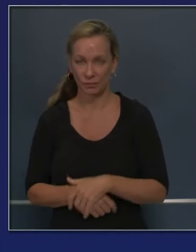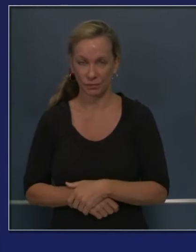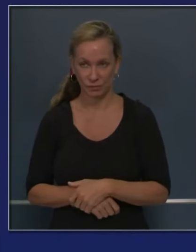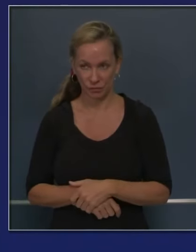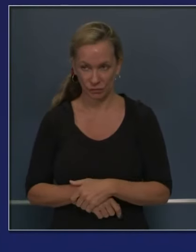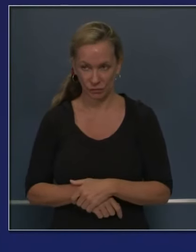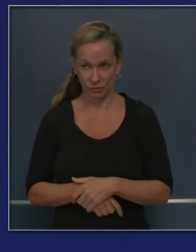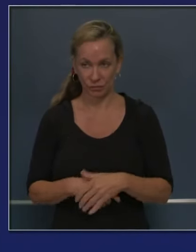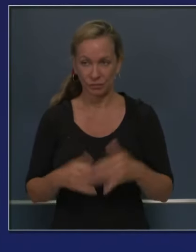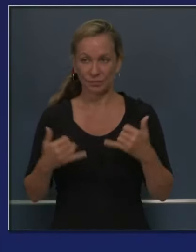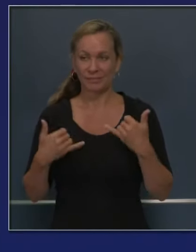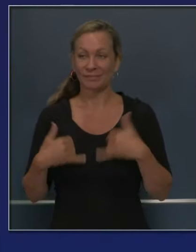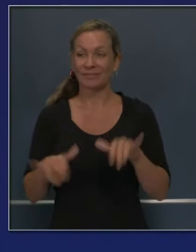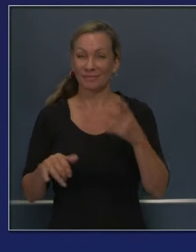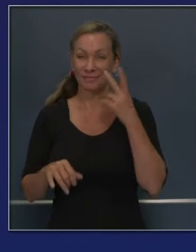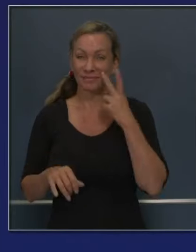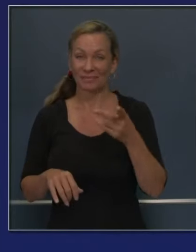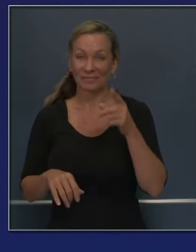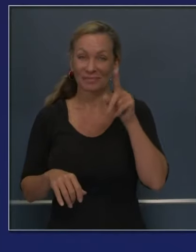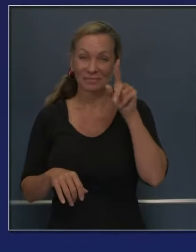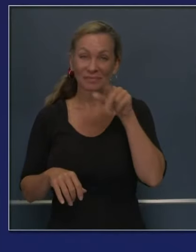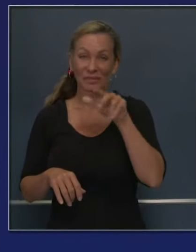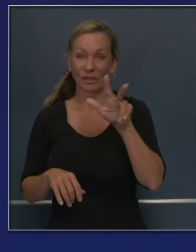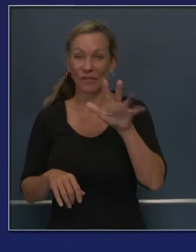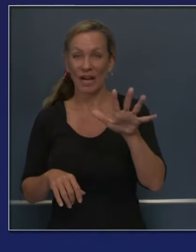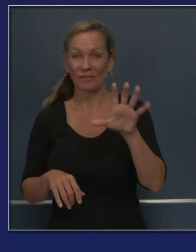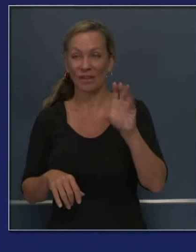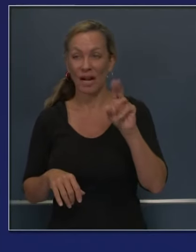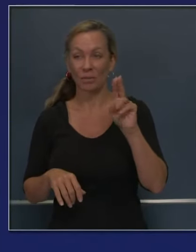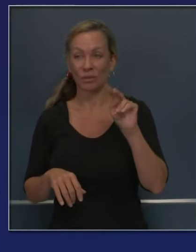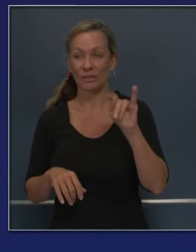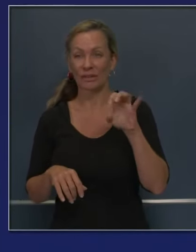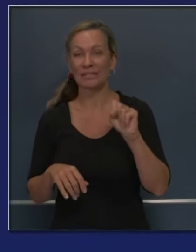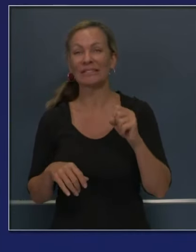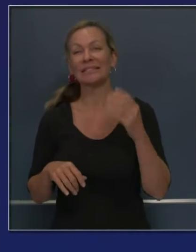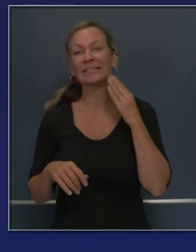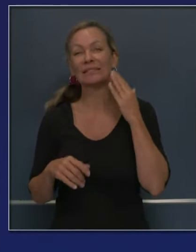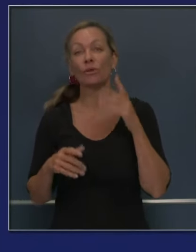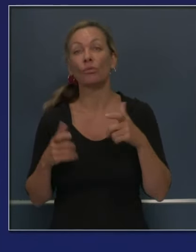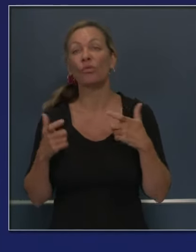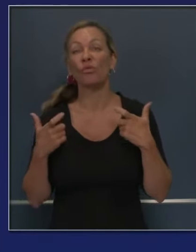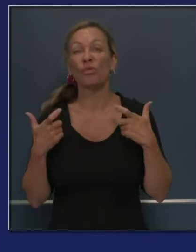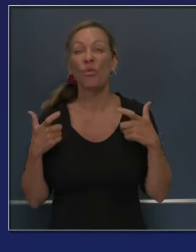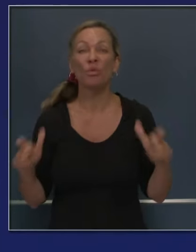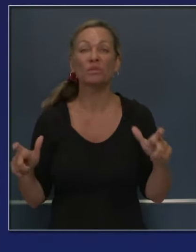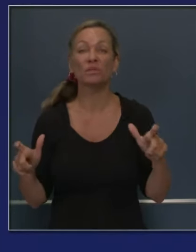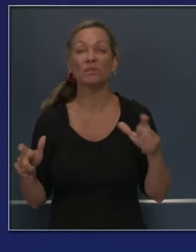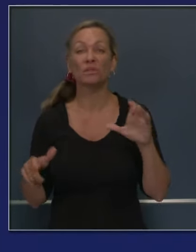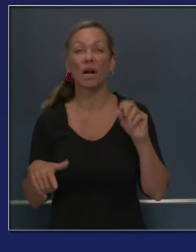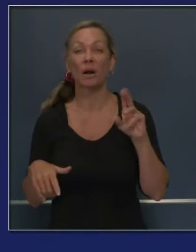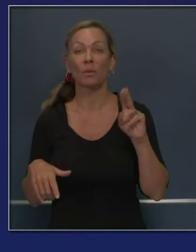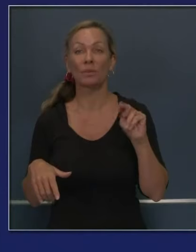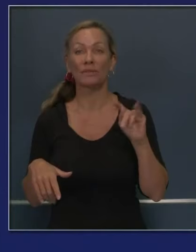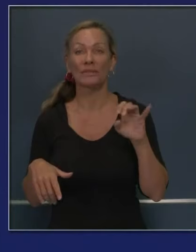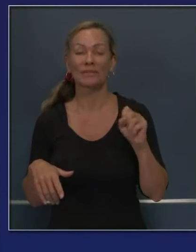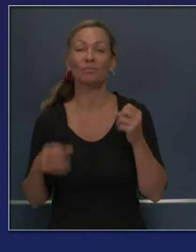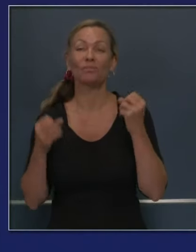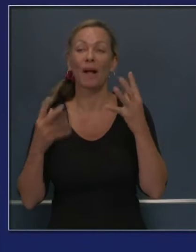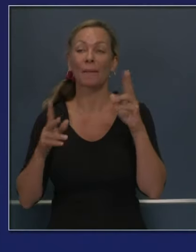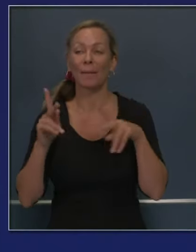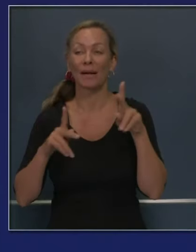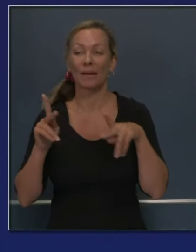see on these 35 lists some of the larger counties in the state of California, but encouraged by San Diego, encouraged